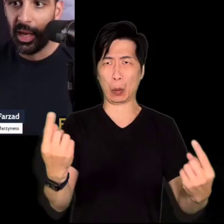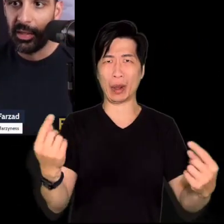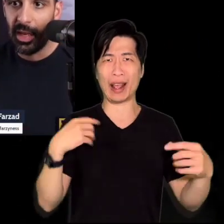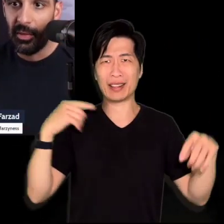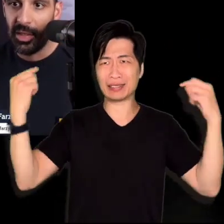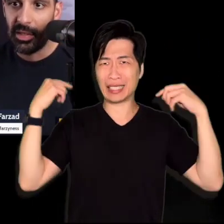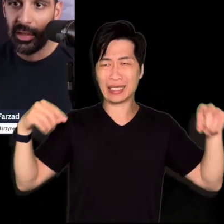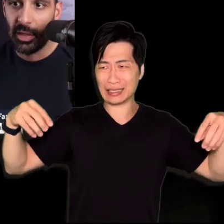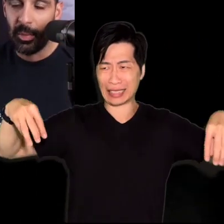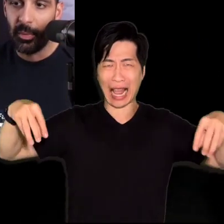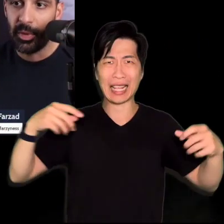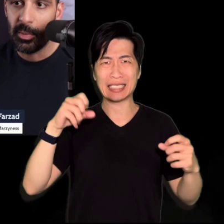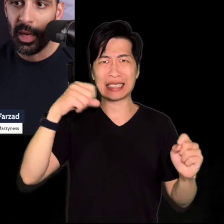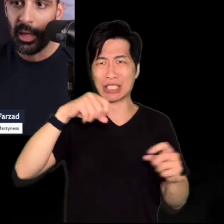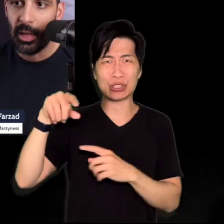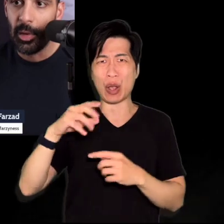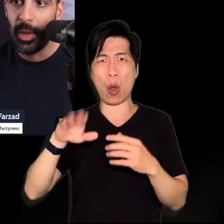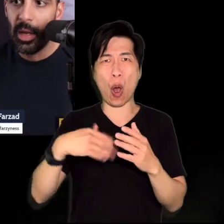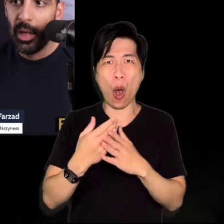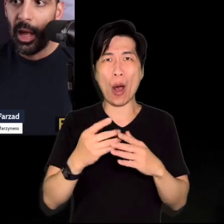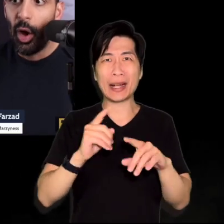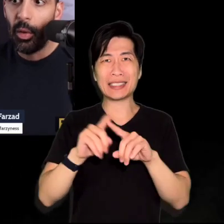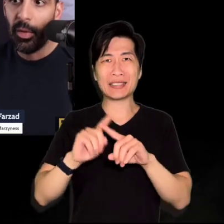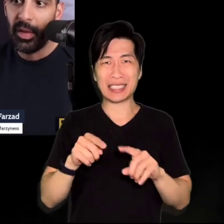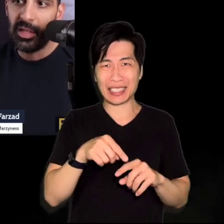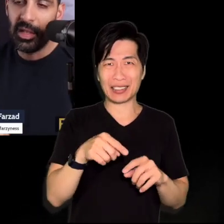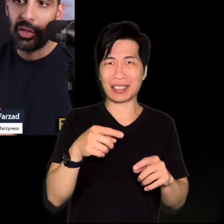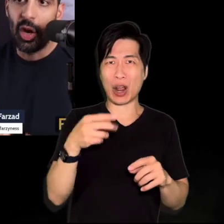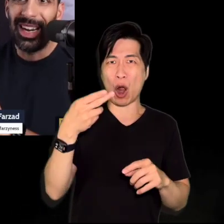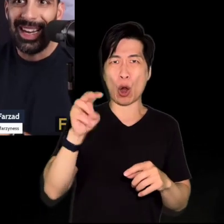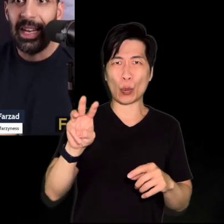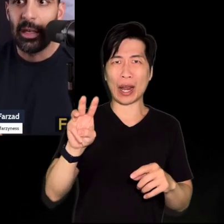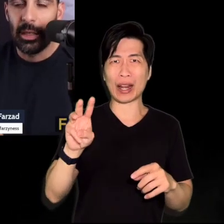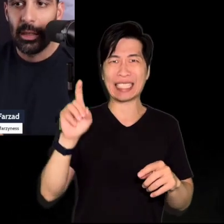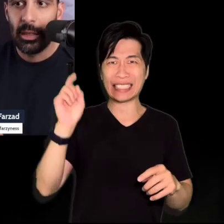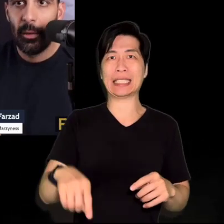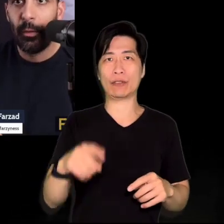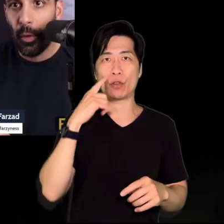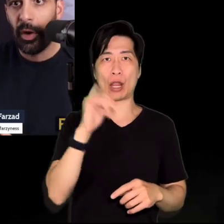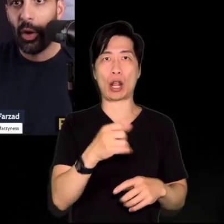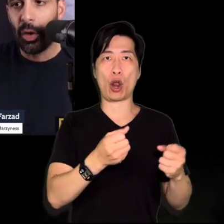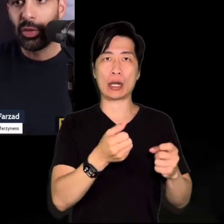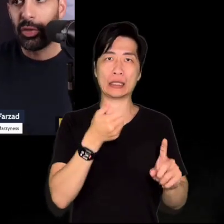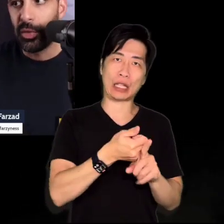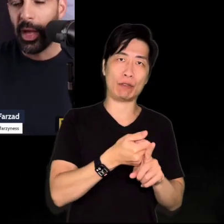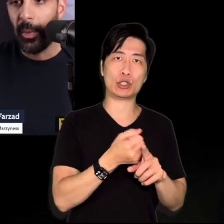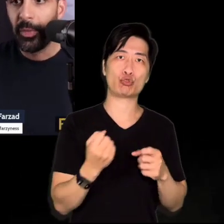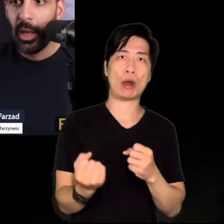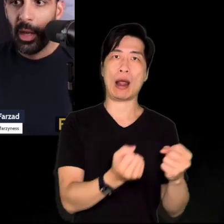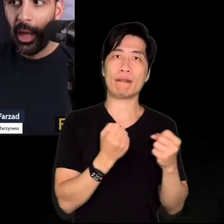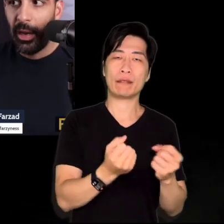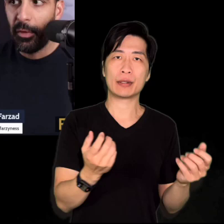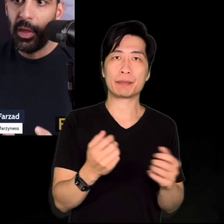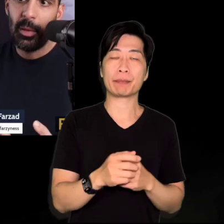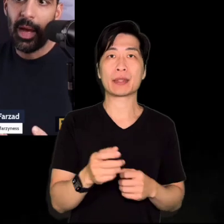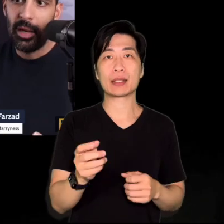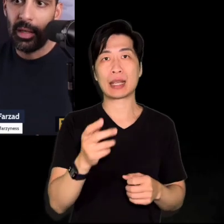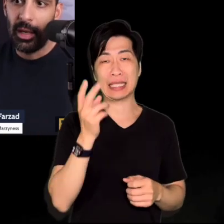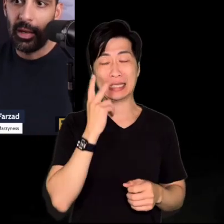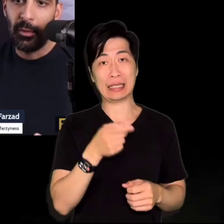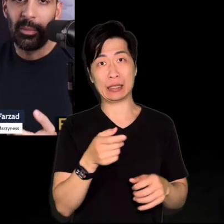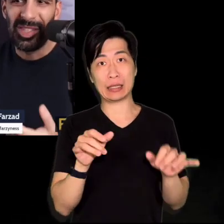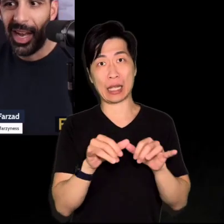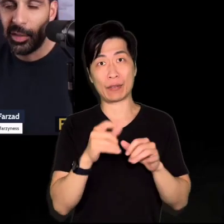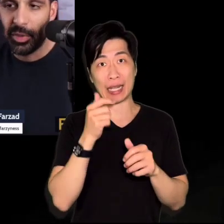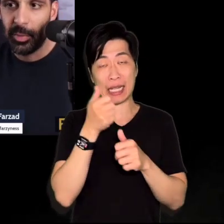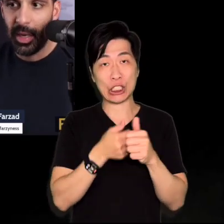on the sides. They have these things on the bumpers back here. All of these things are needed for the car to do that. And if you think about it